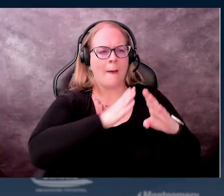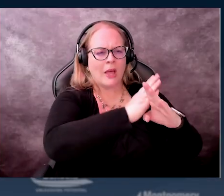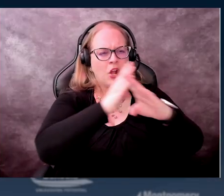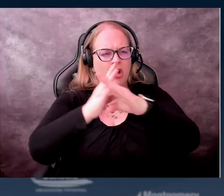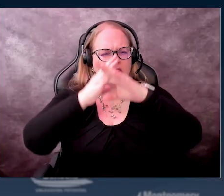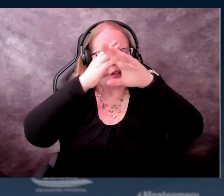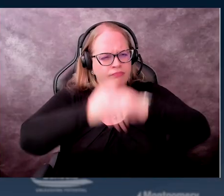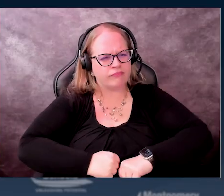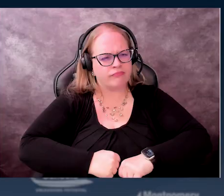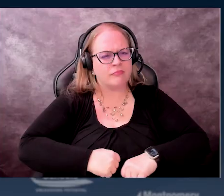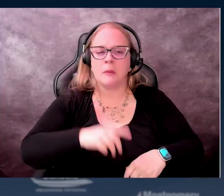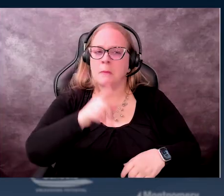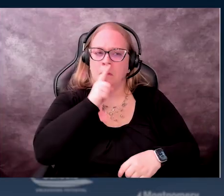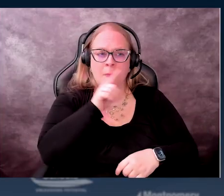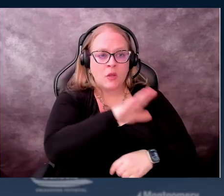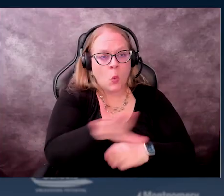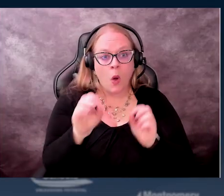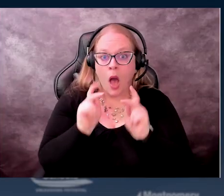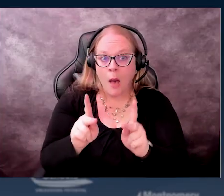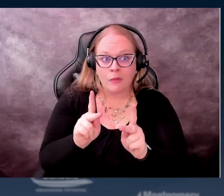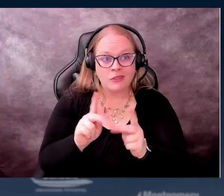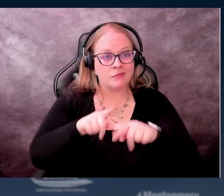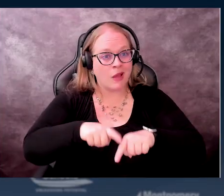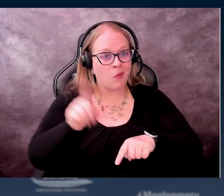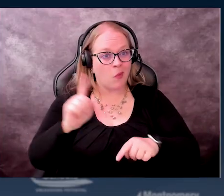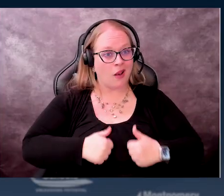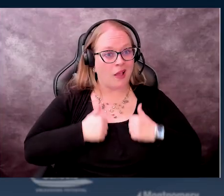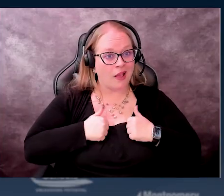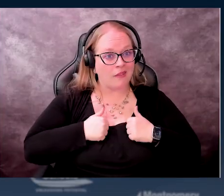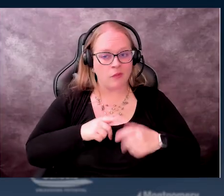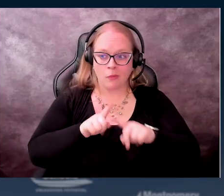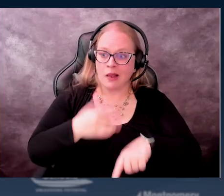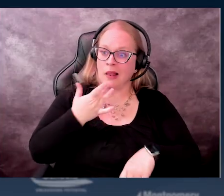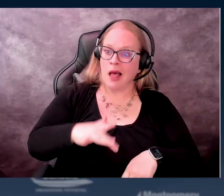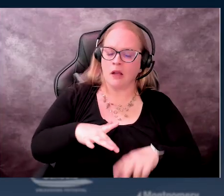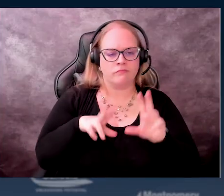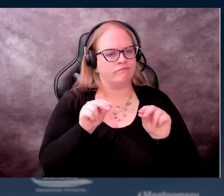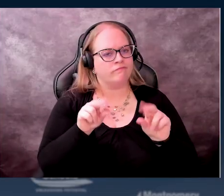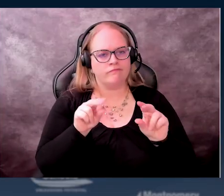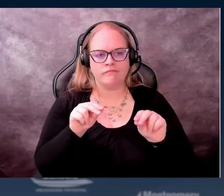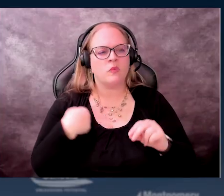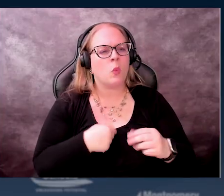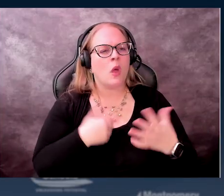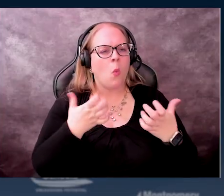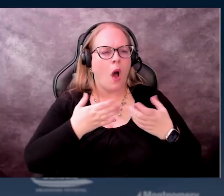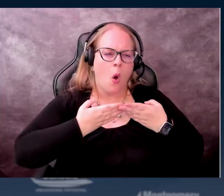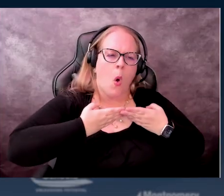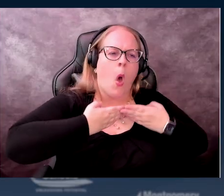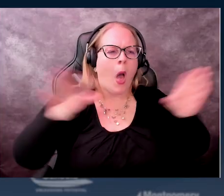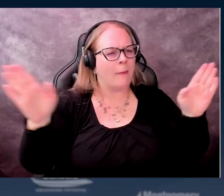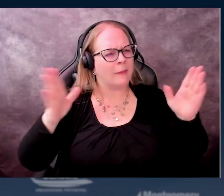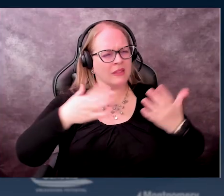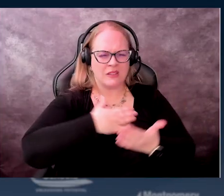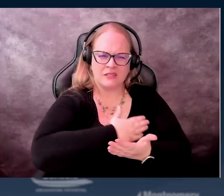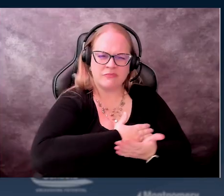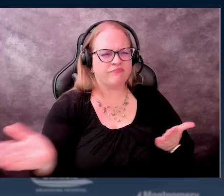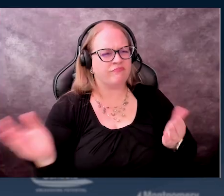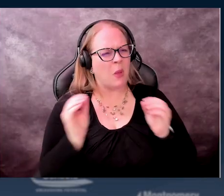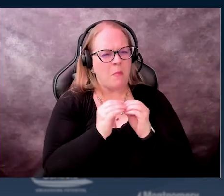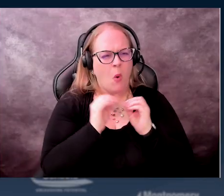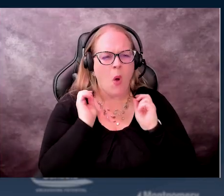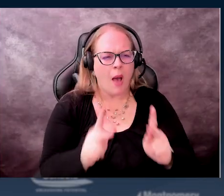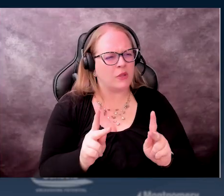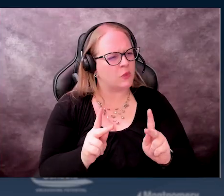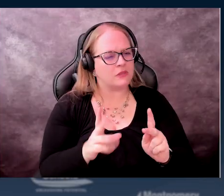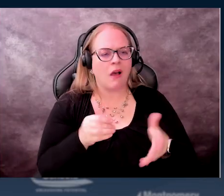based on zip code or luck. It's about reducing scarcity, opening doors even wider, and unleashing the potential of every